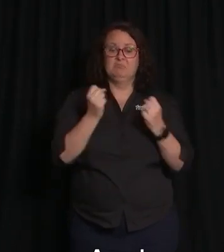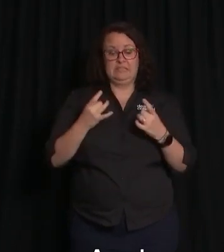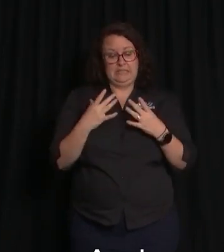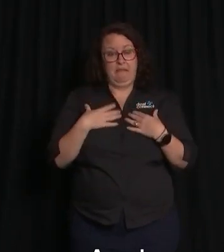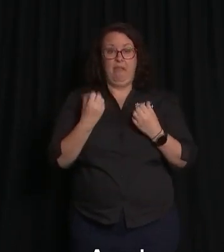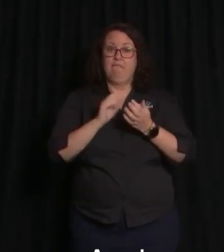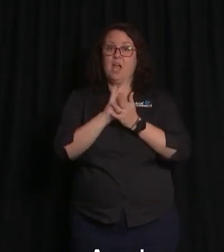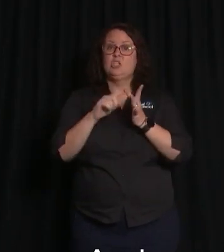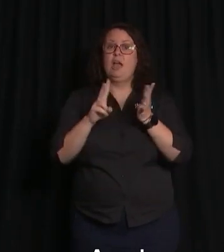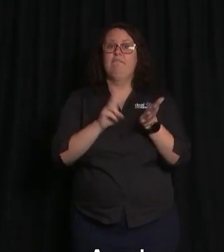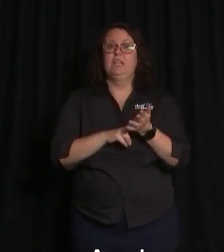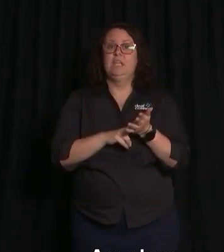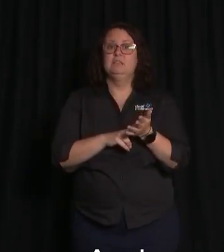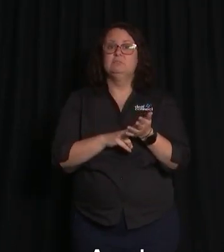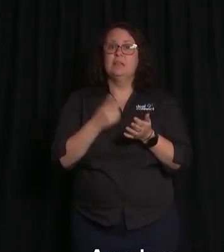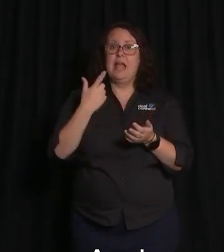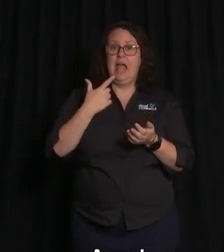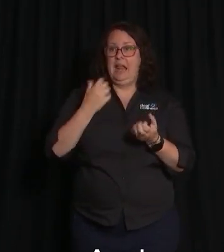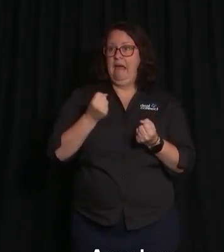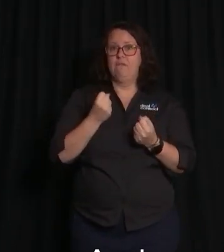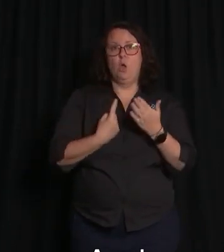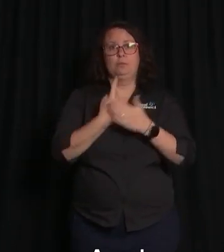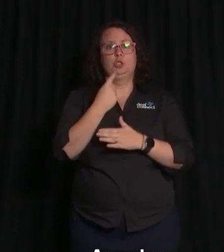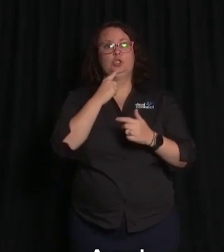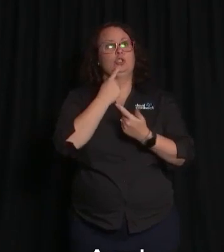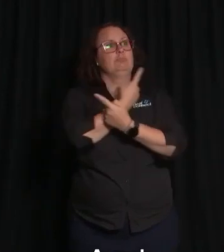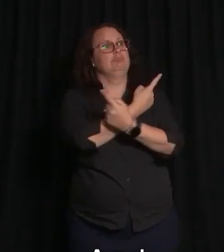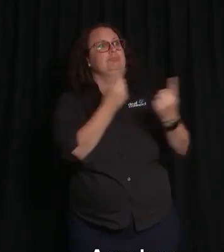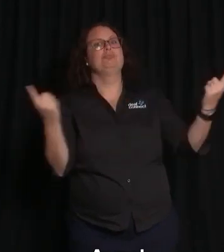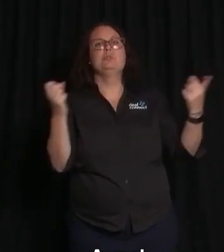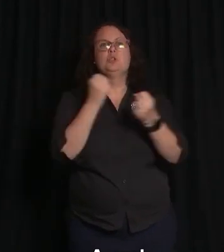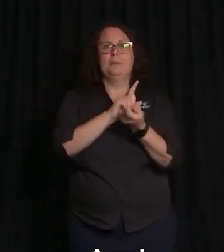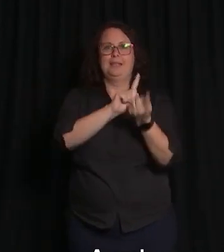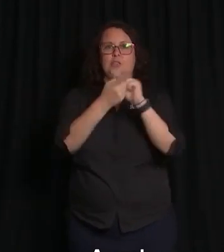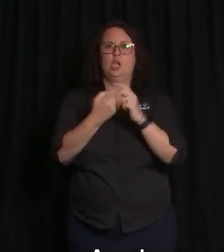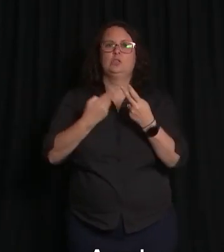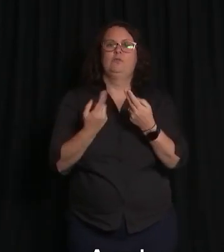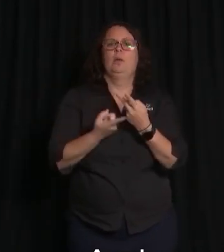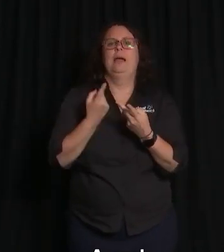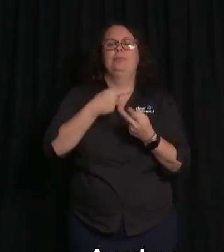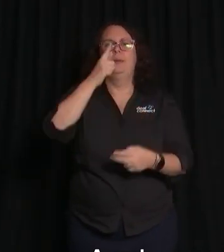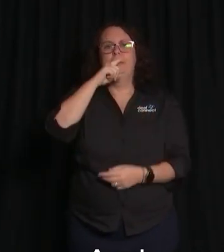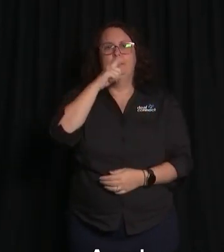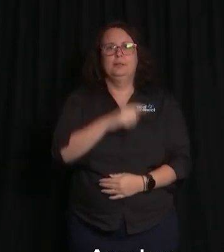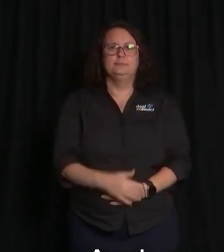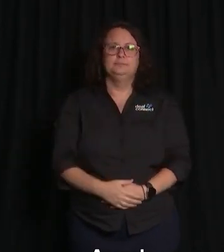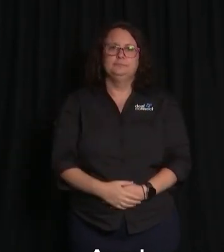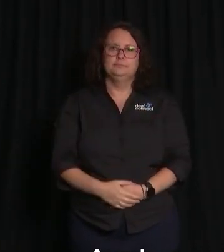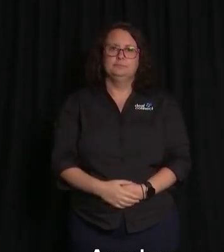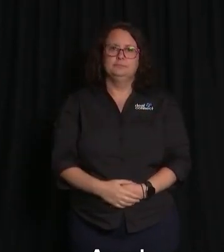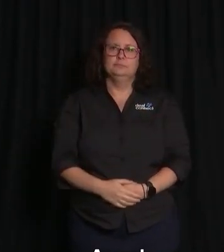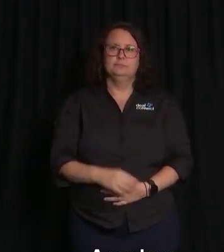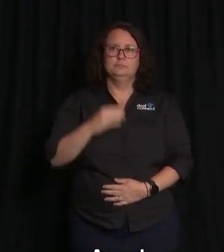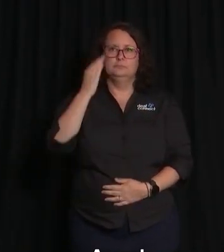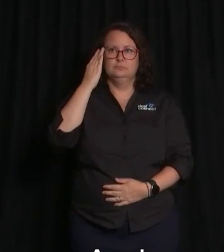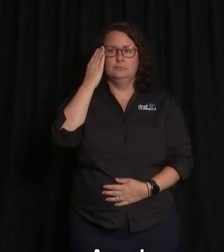HIV and using his privileged position as a platform to create change is nothing short of breathtaking. In a compulsion that will be familiar to many